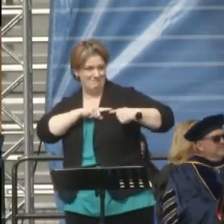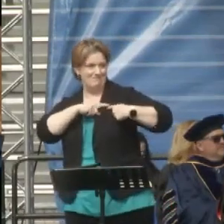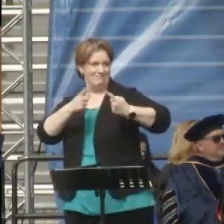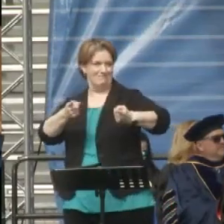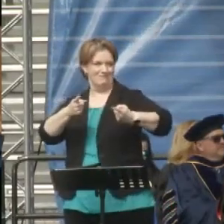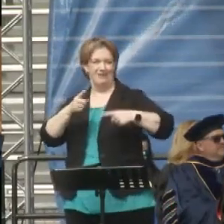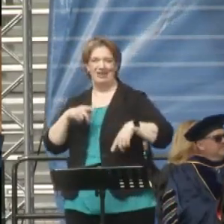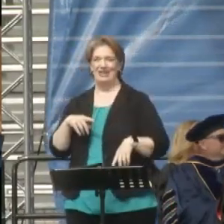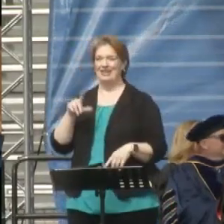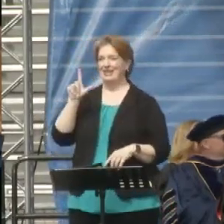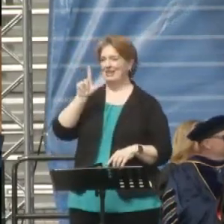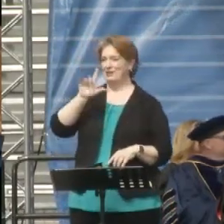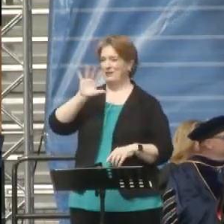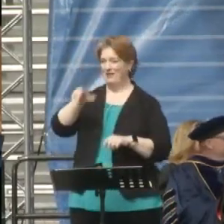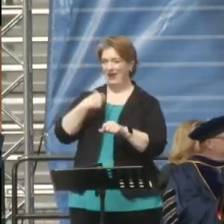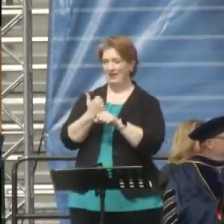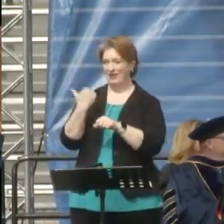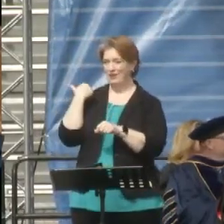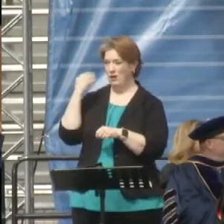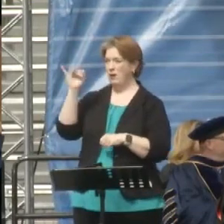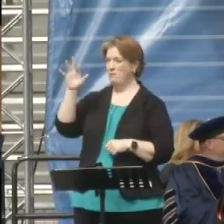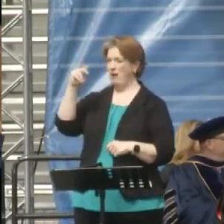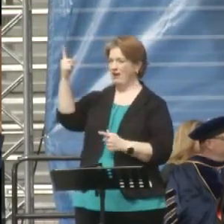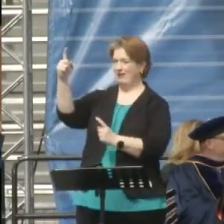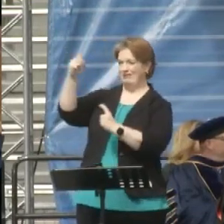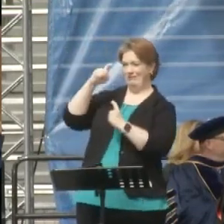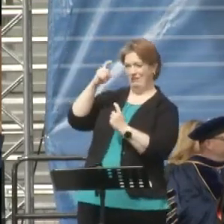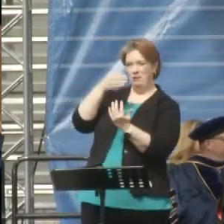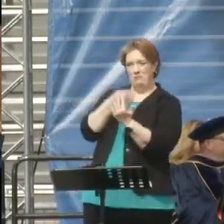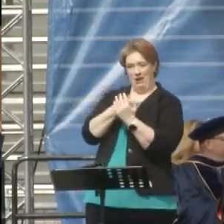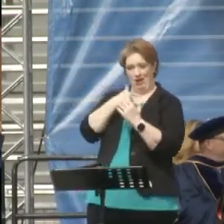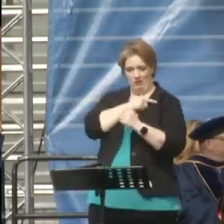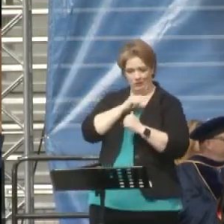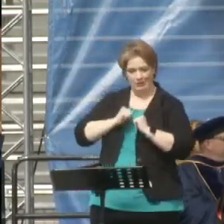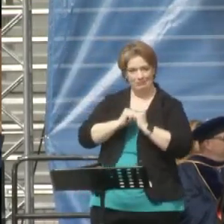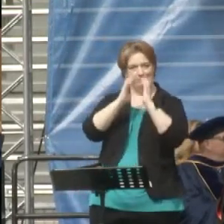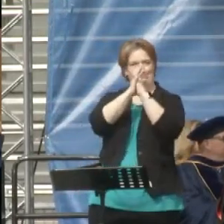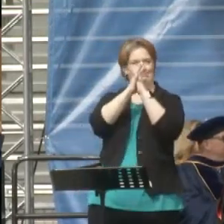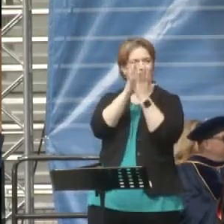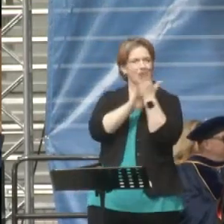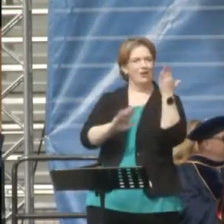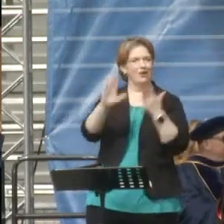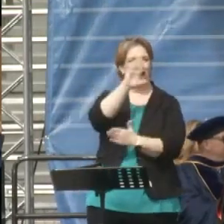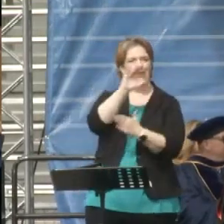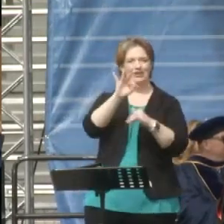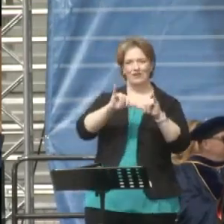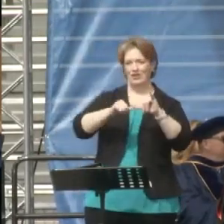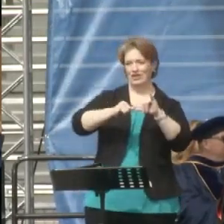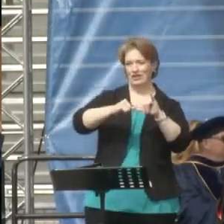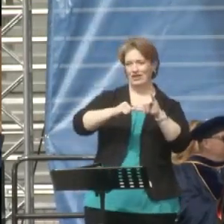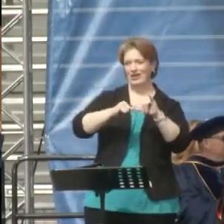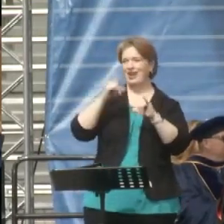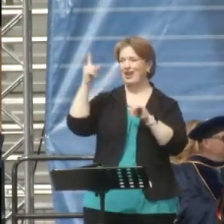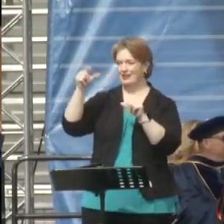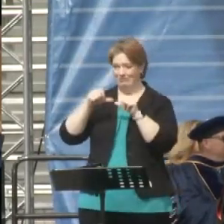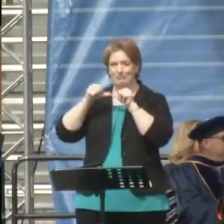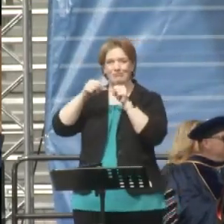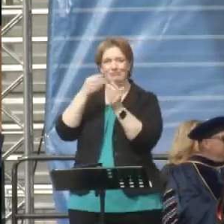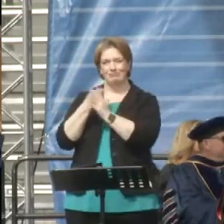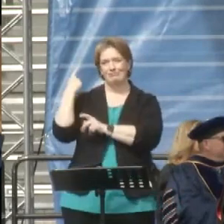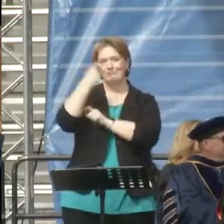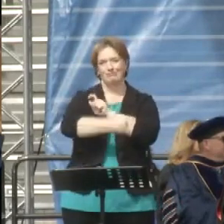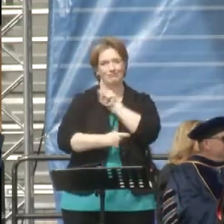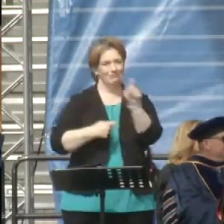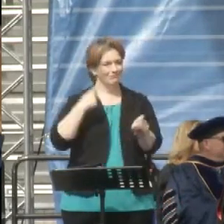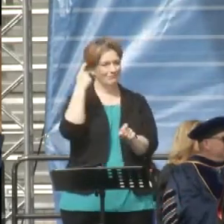Engineering nearly 25 years ago, and continuing to support students through world-class facilities, as